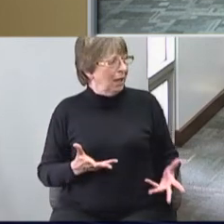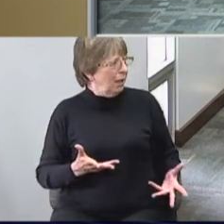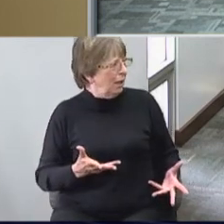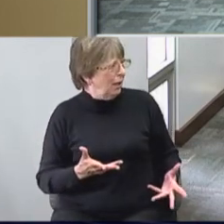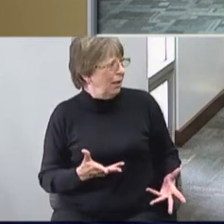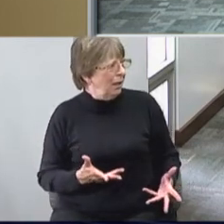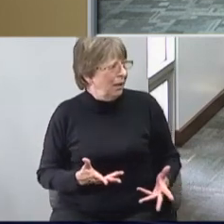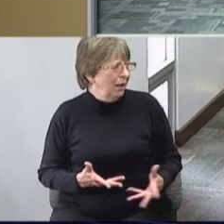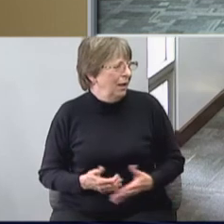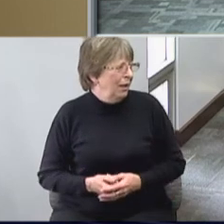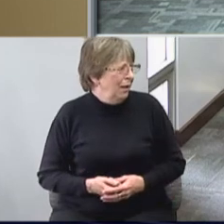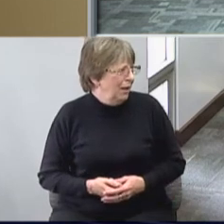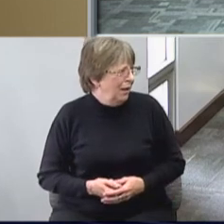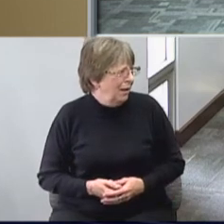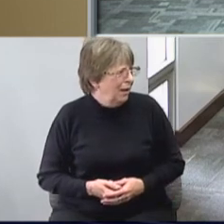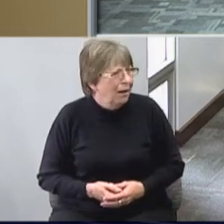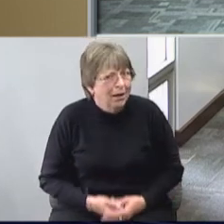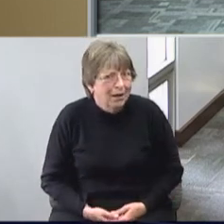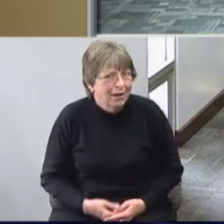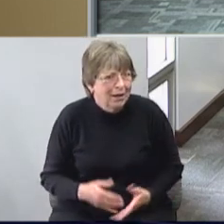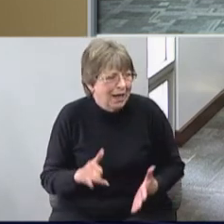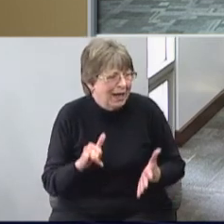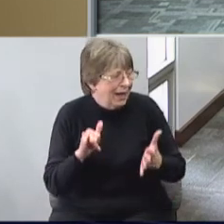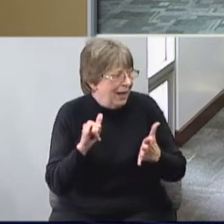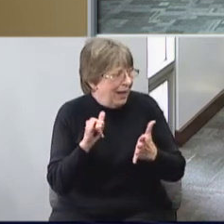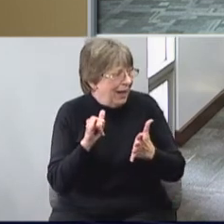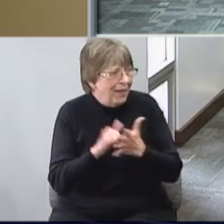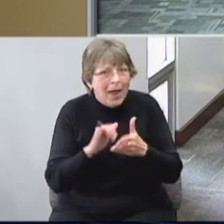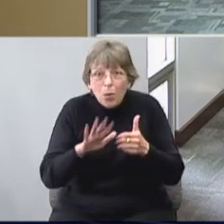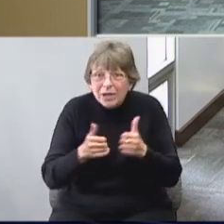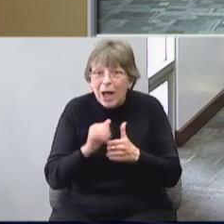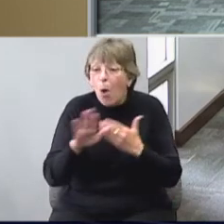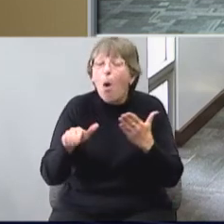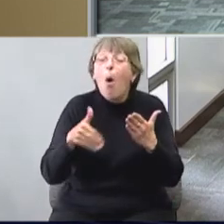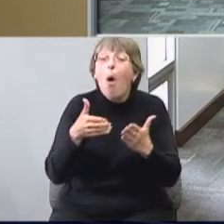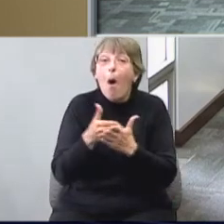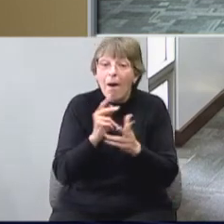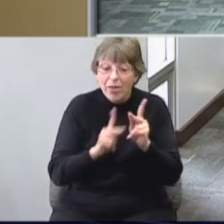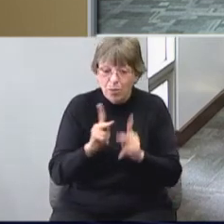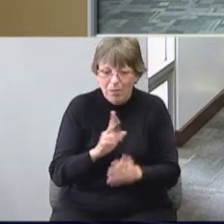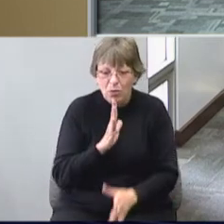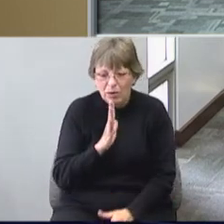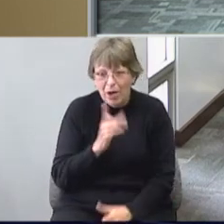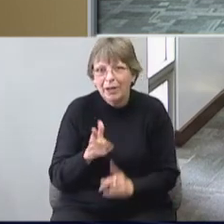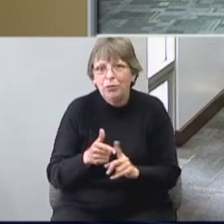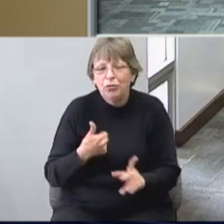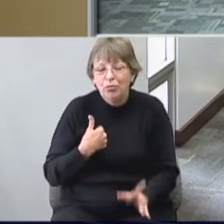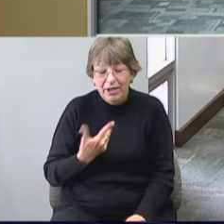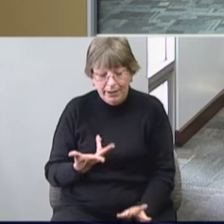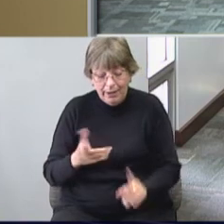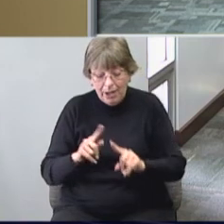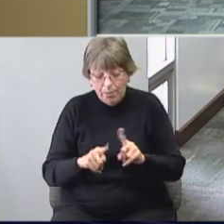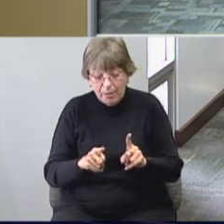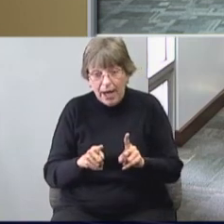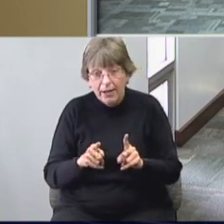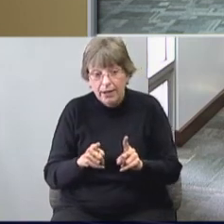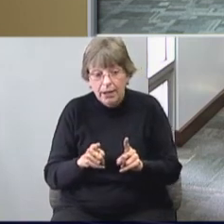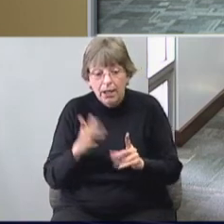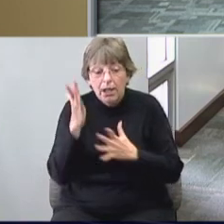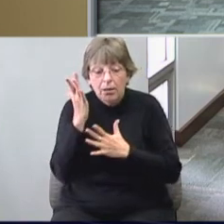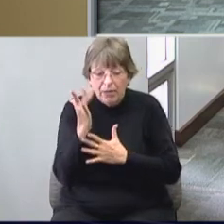that was the way people were talking. But since we did take over the